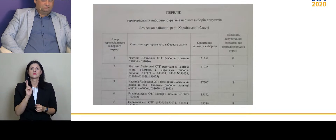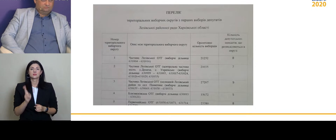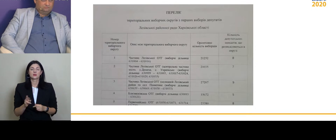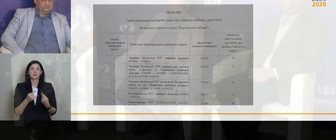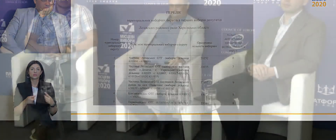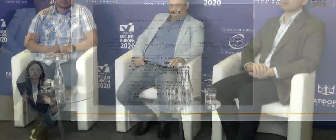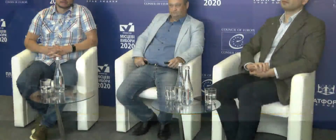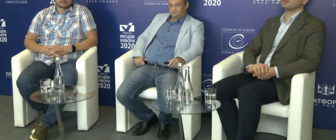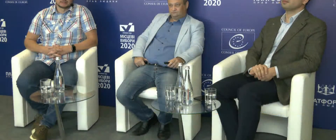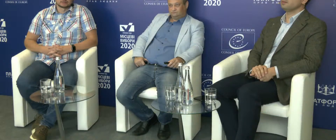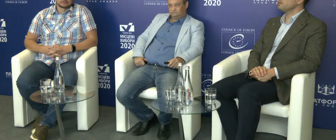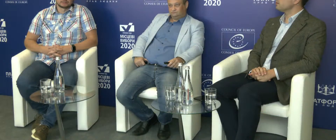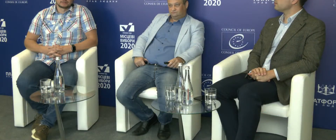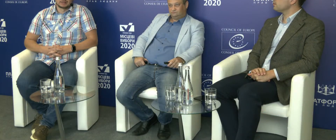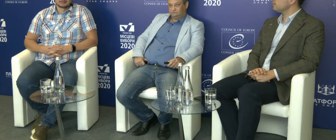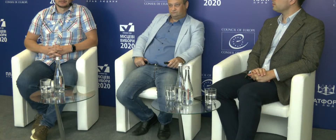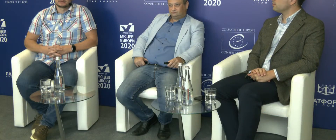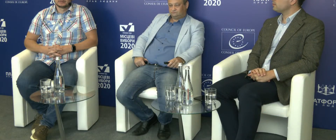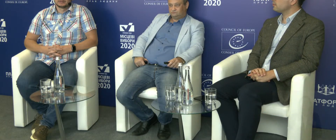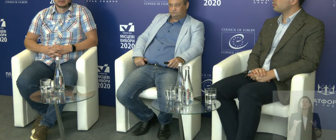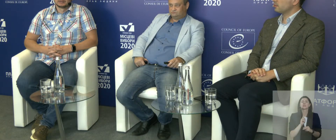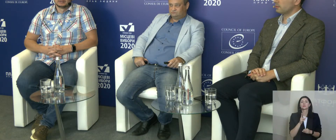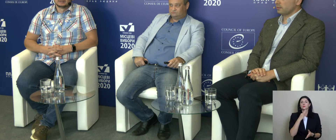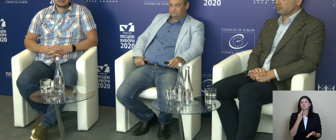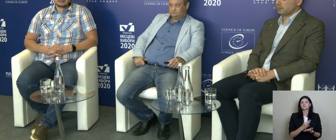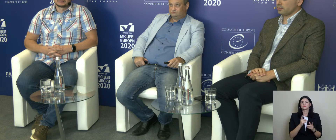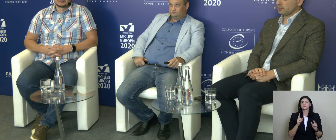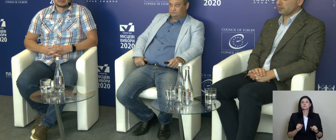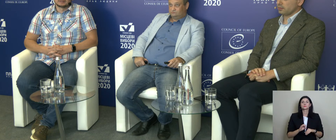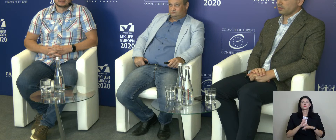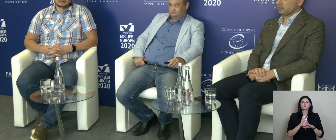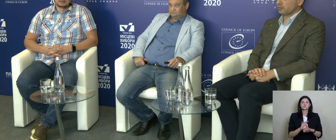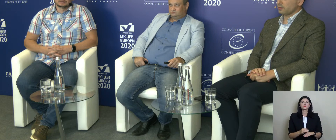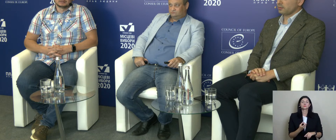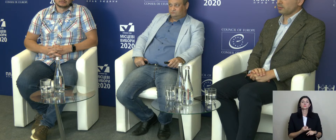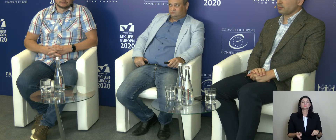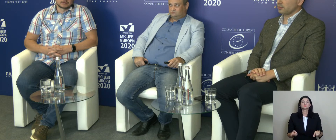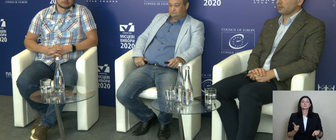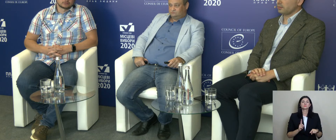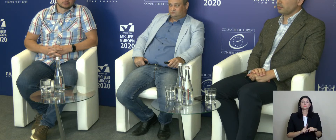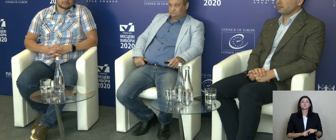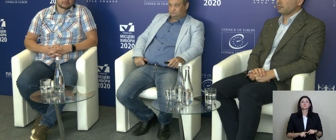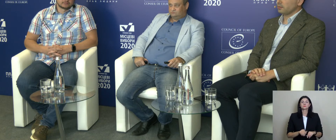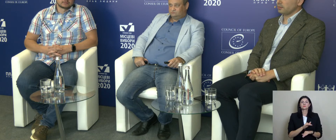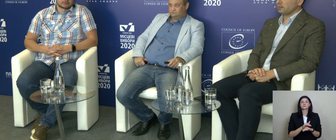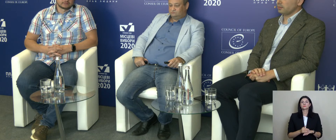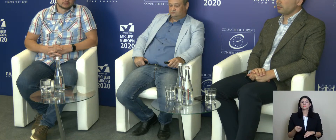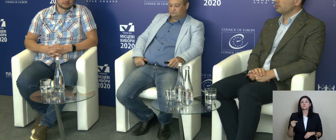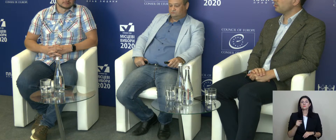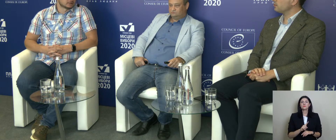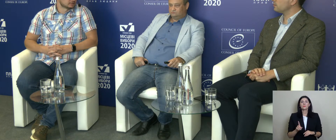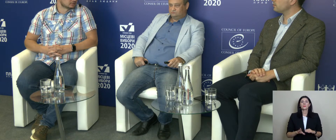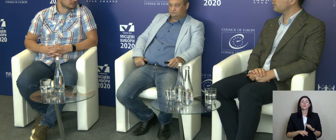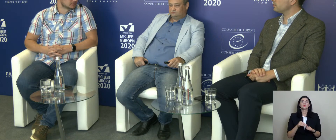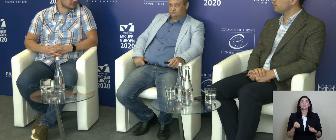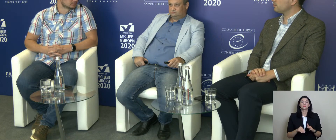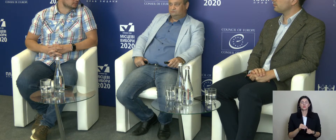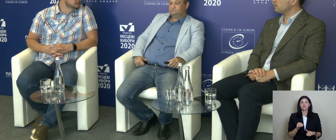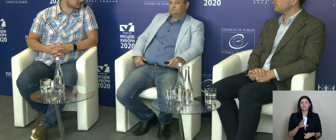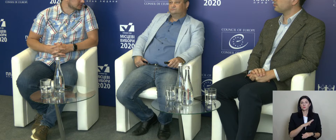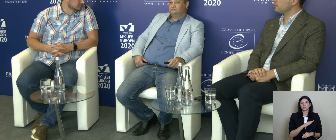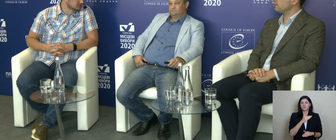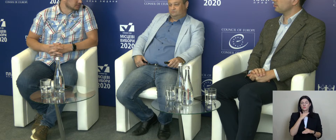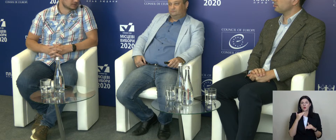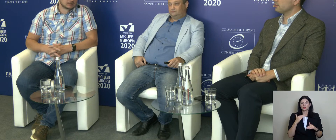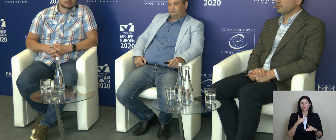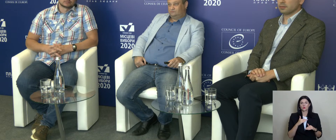the CAC and other authorities, and generally for everybody who is administering the elections, is the fact that the